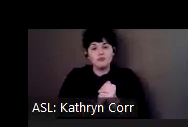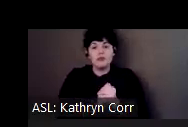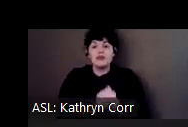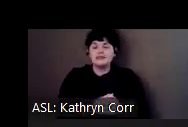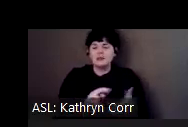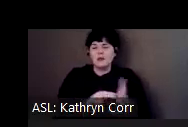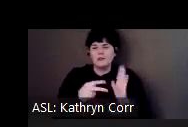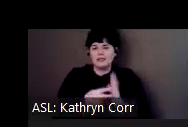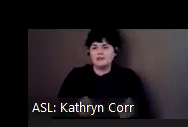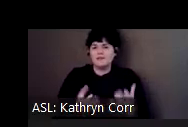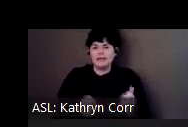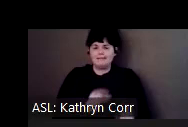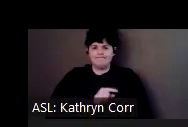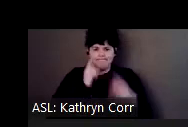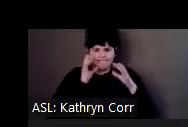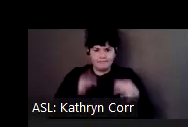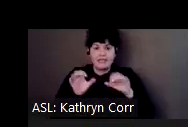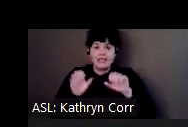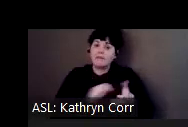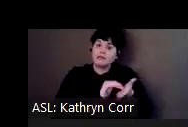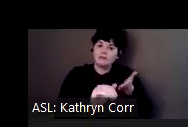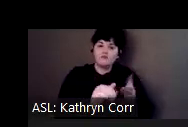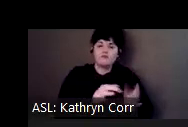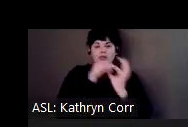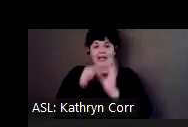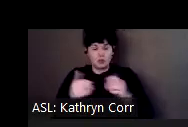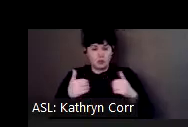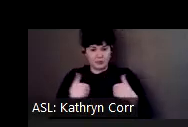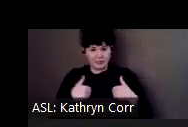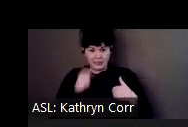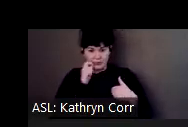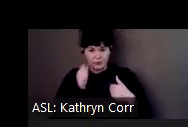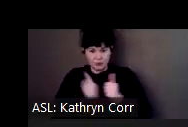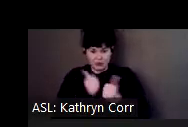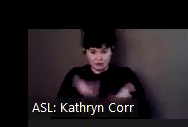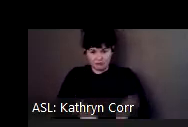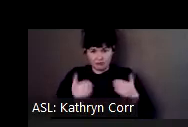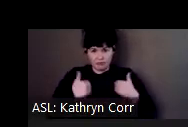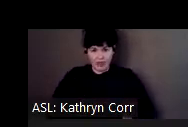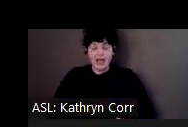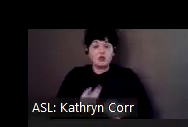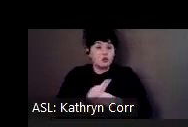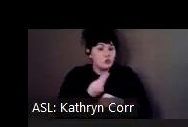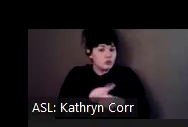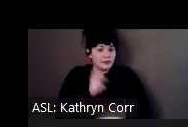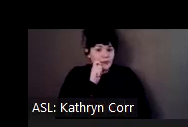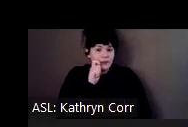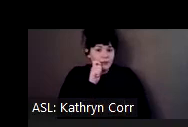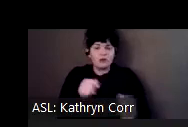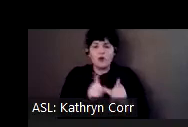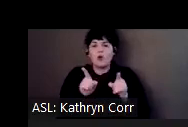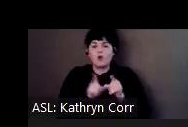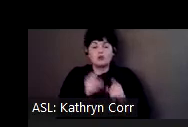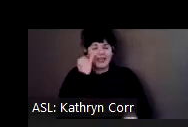These include marijuana convictions related to possession and use of marijuana, and selling marijuana